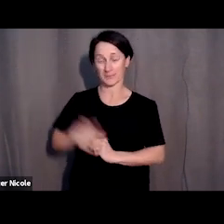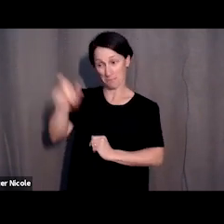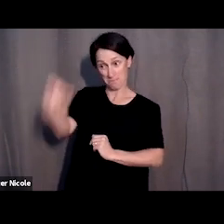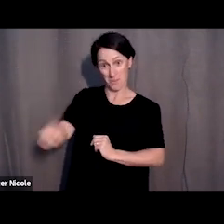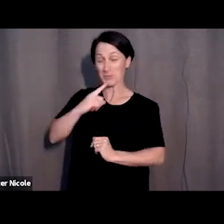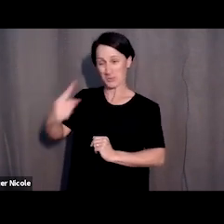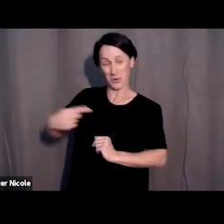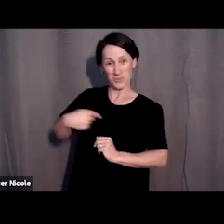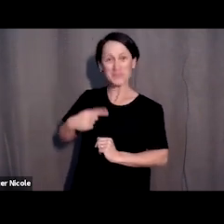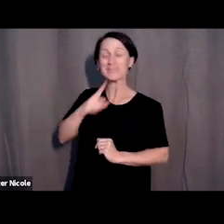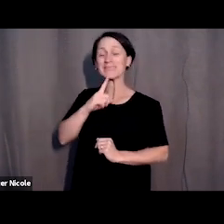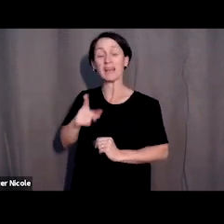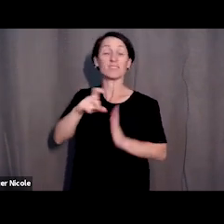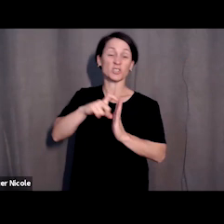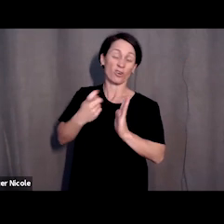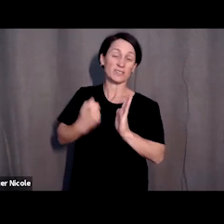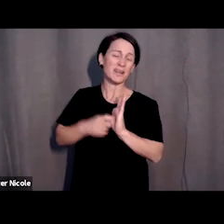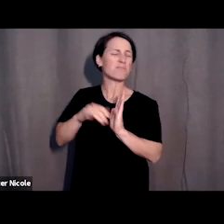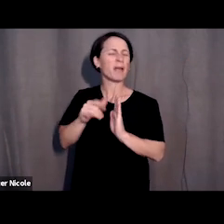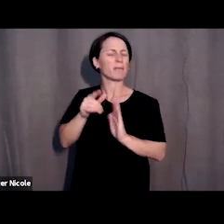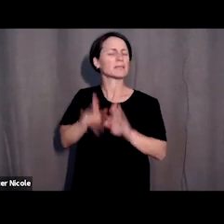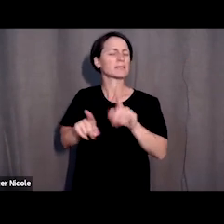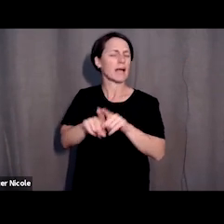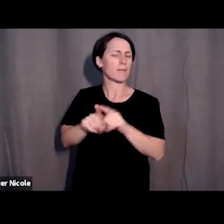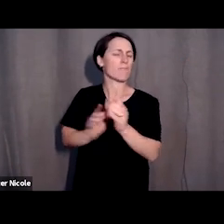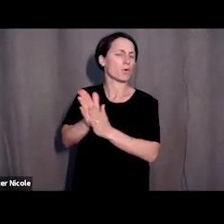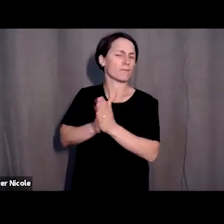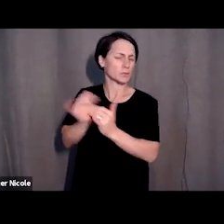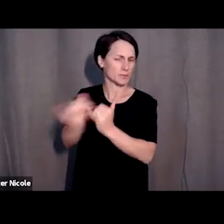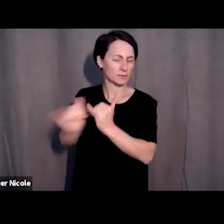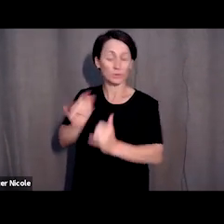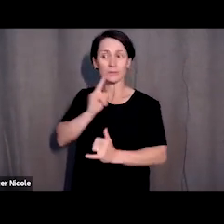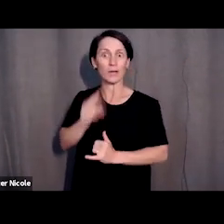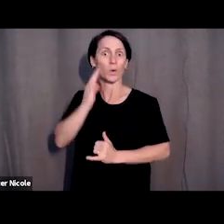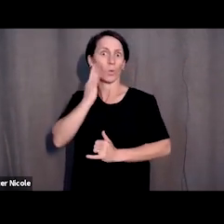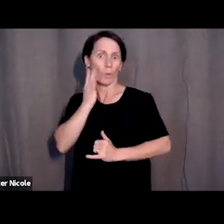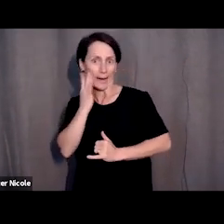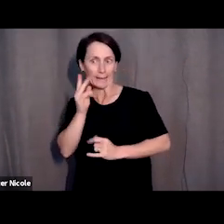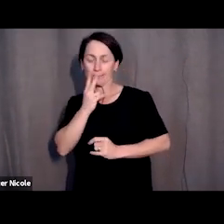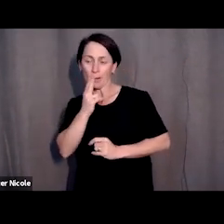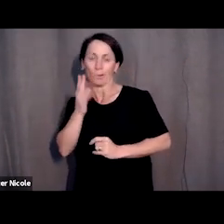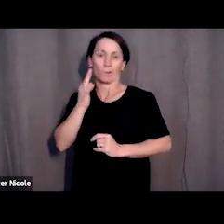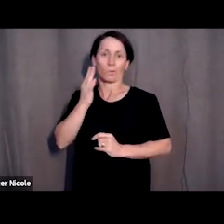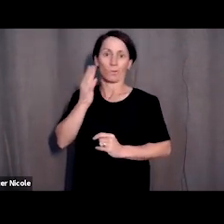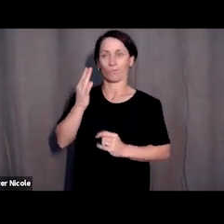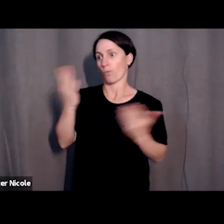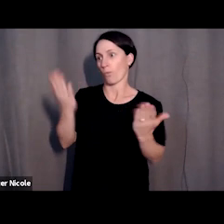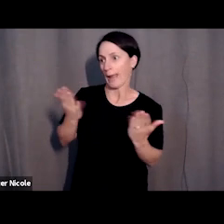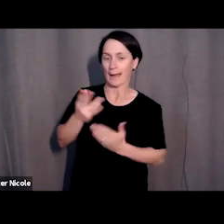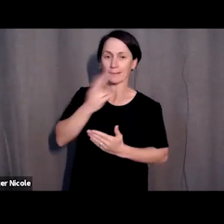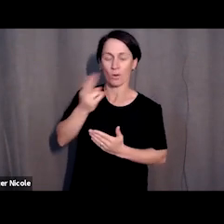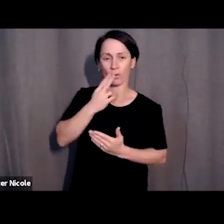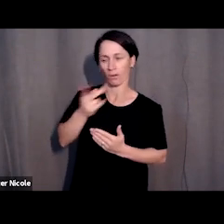chat to his doctor, probably motivational interviewing, about when he was most likely to smoke and where he was most likely to smoke. And it was after